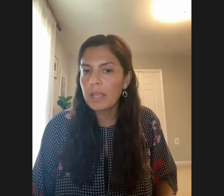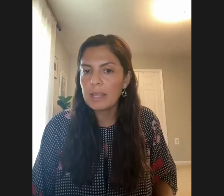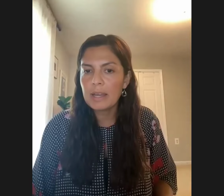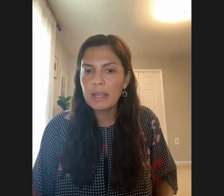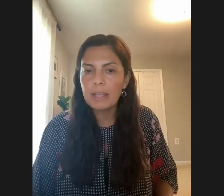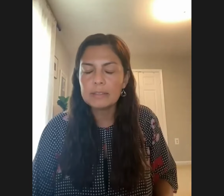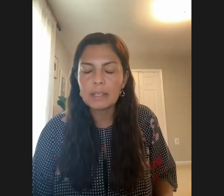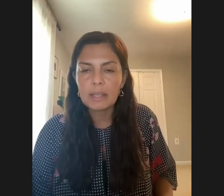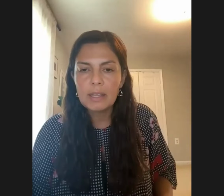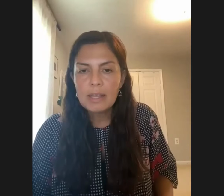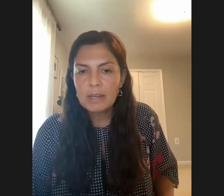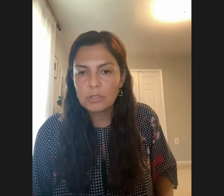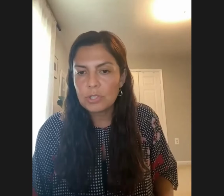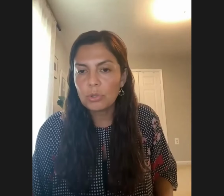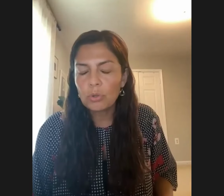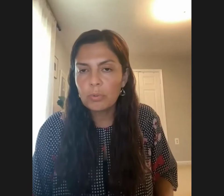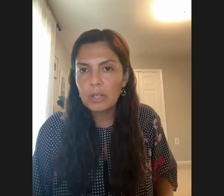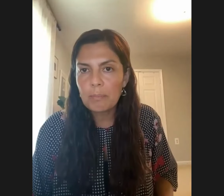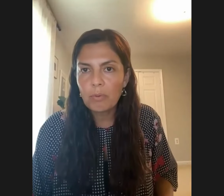of access barriers.